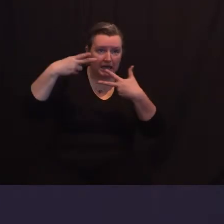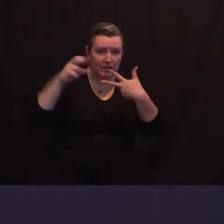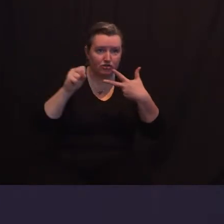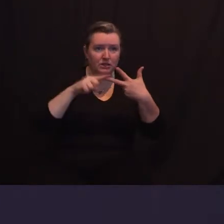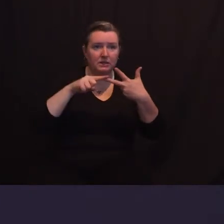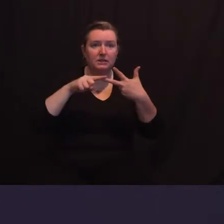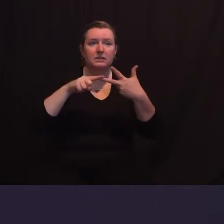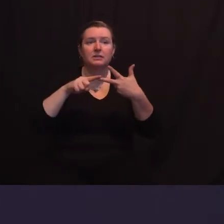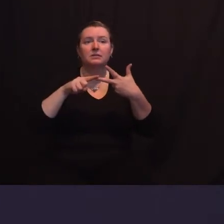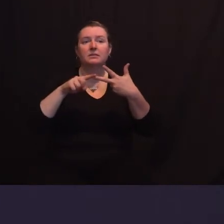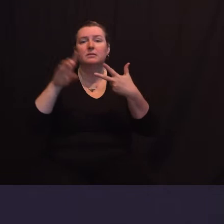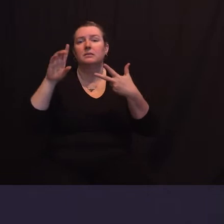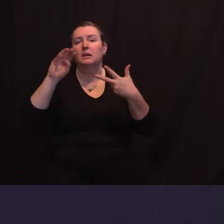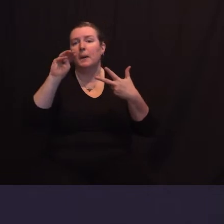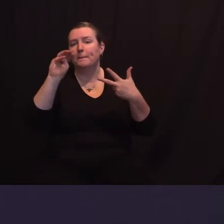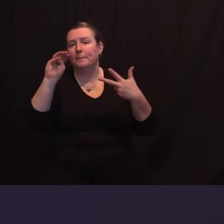Affairs.